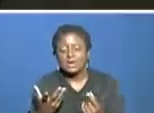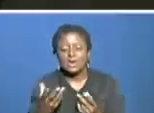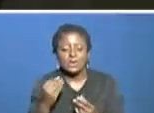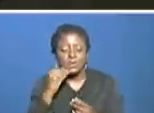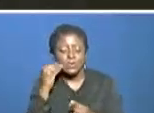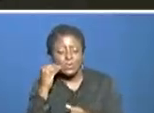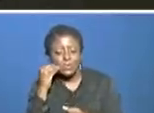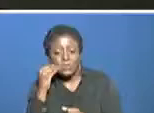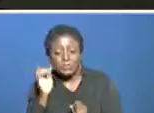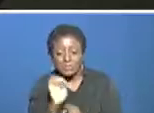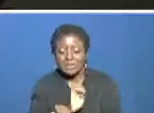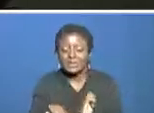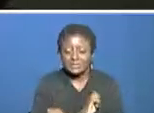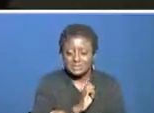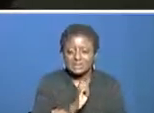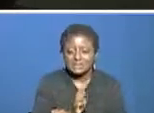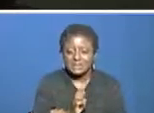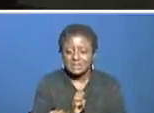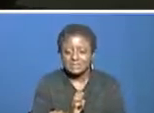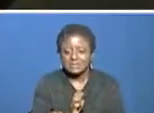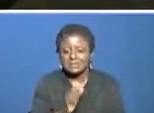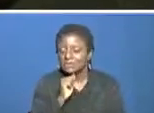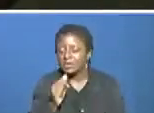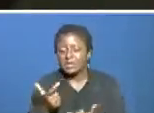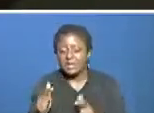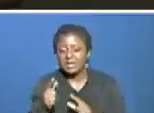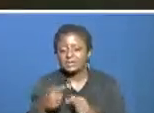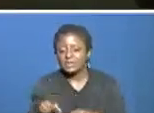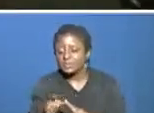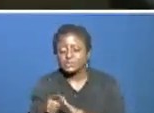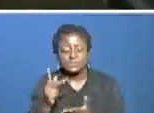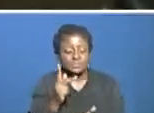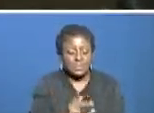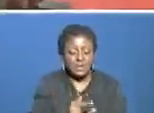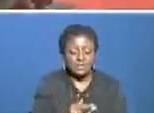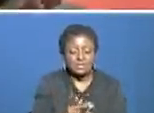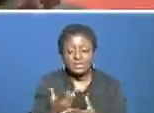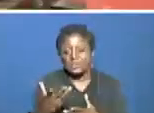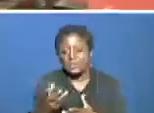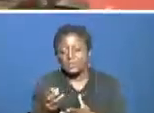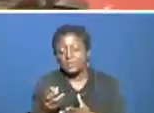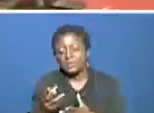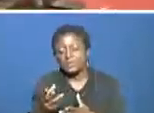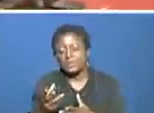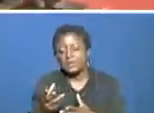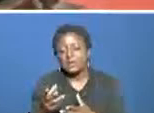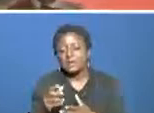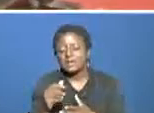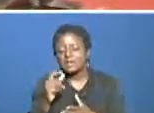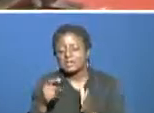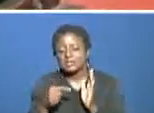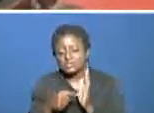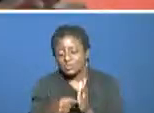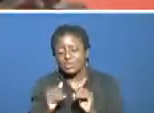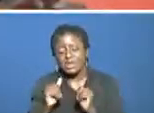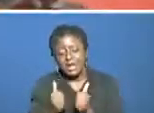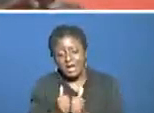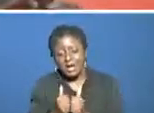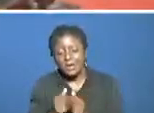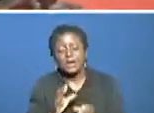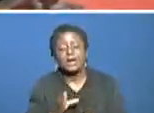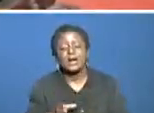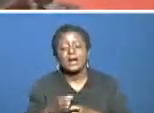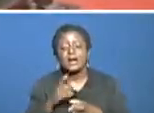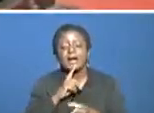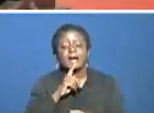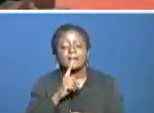to, and it made them really show how driven they really are to not only compete, but to stay